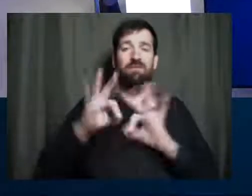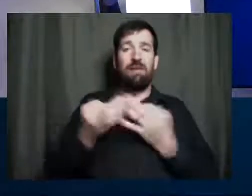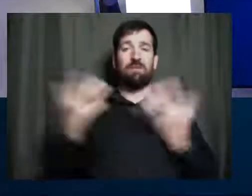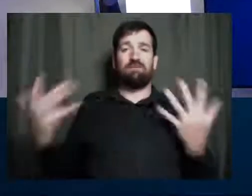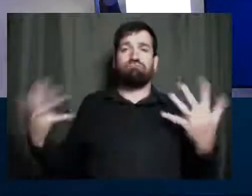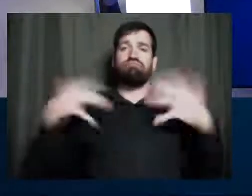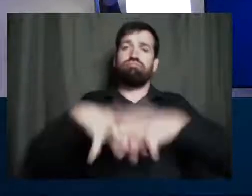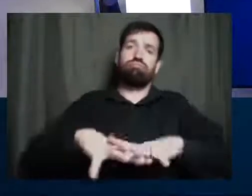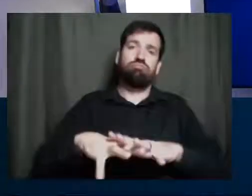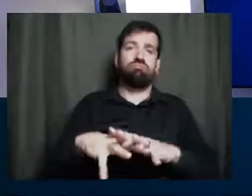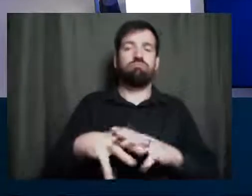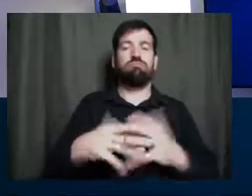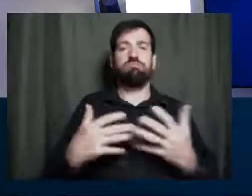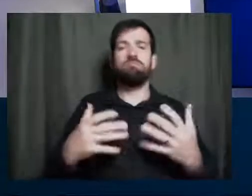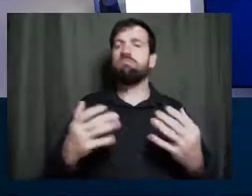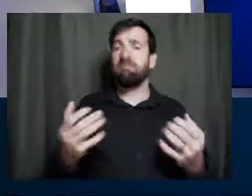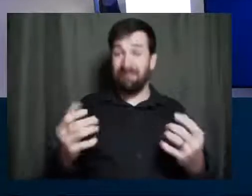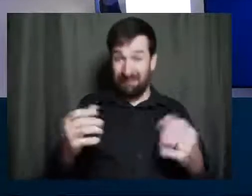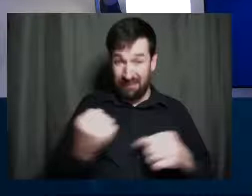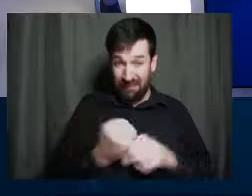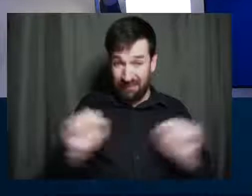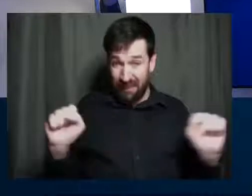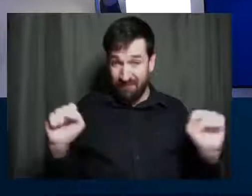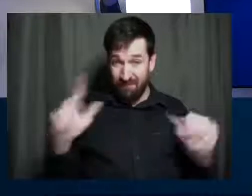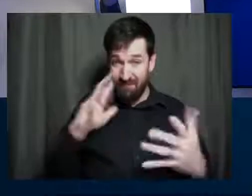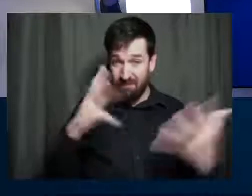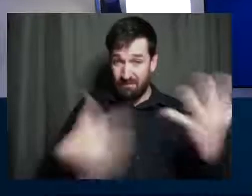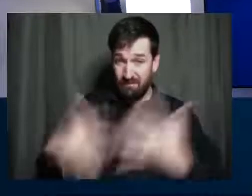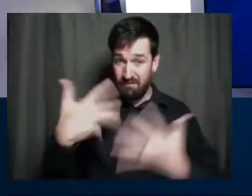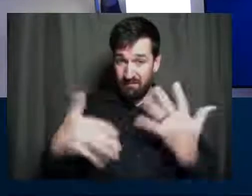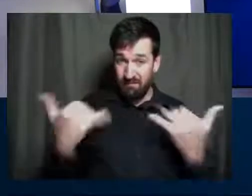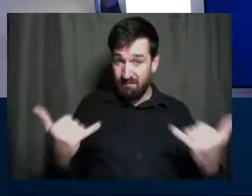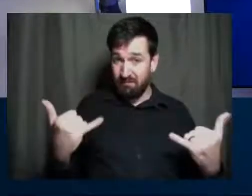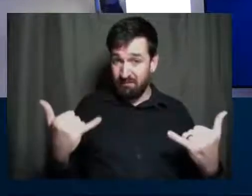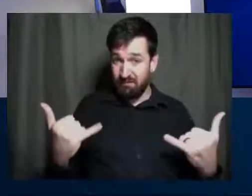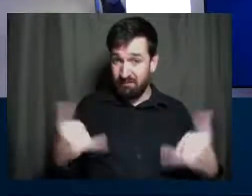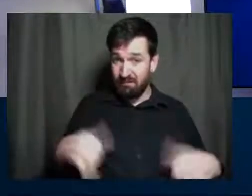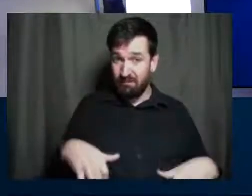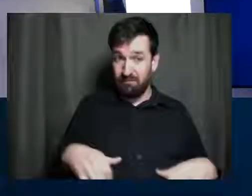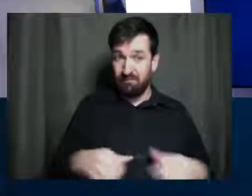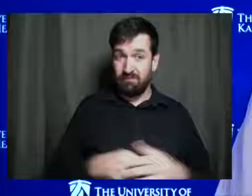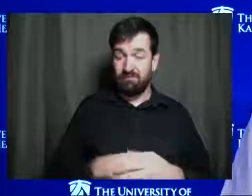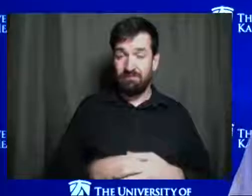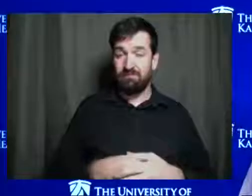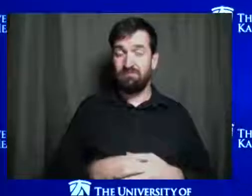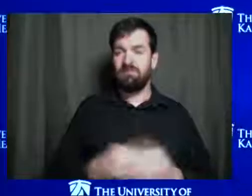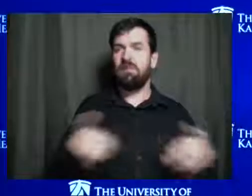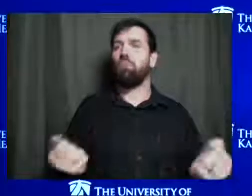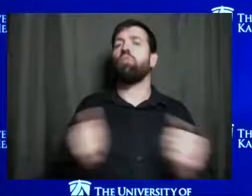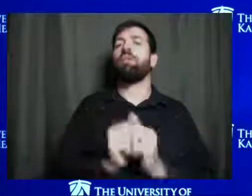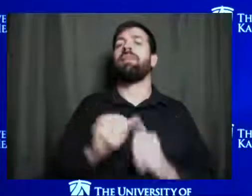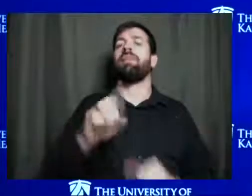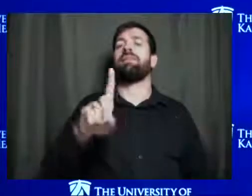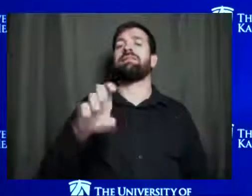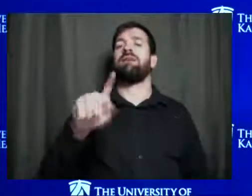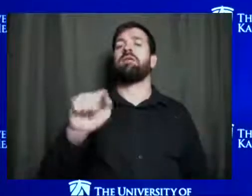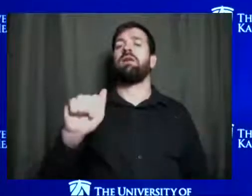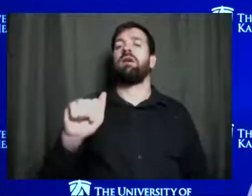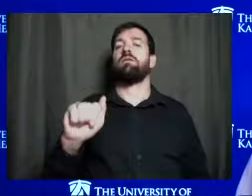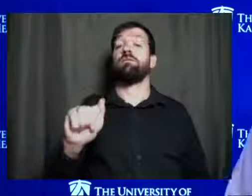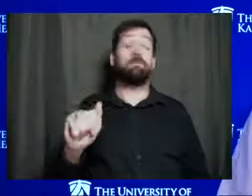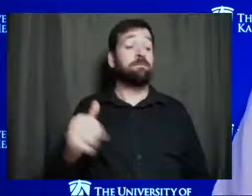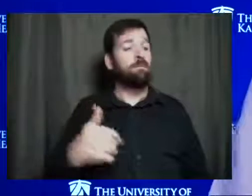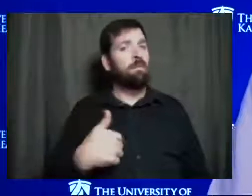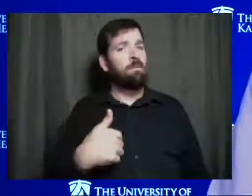How safe is it to commingle this Halloween just with where we are with Delta? Yeah, I think we really know those